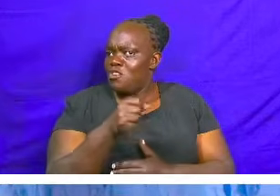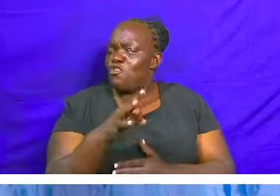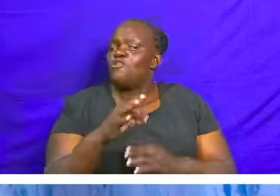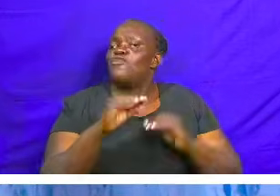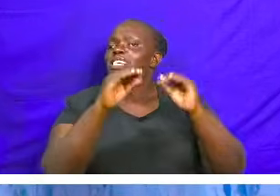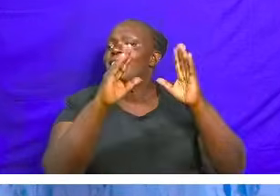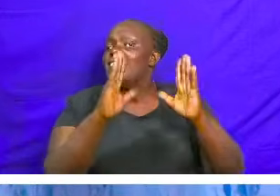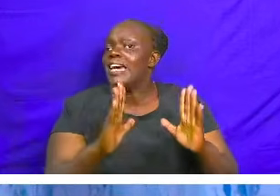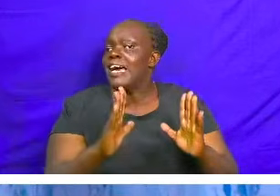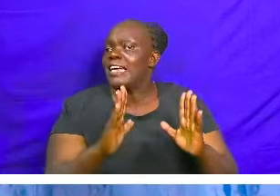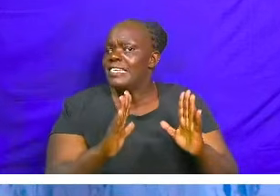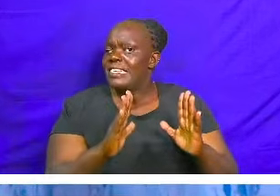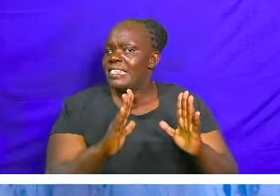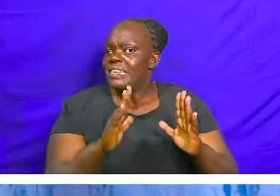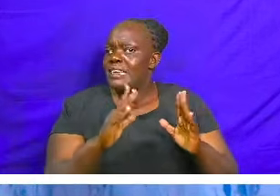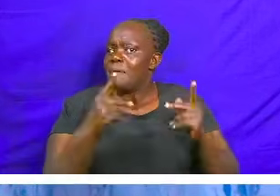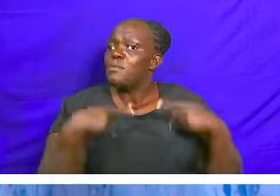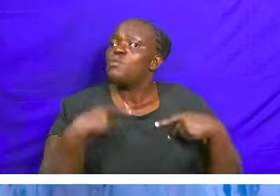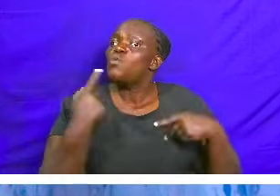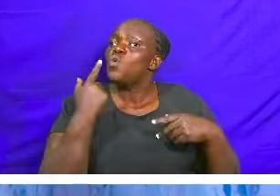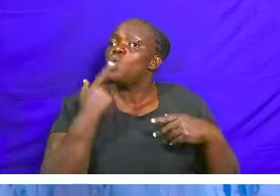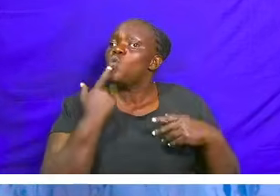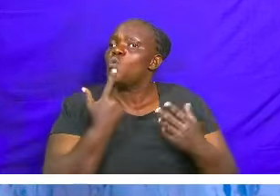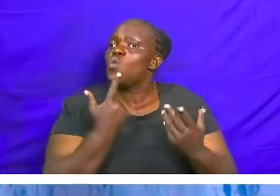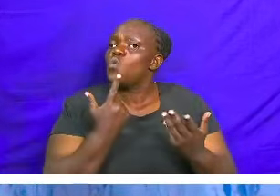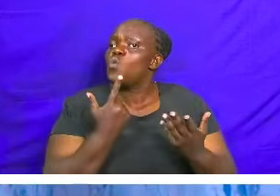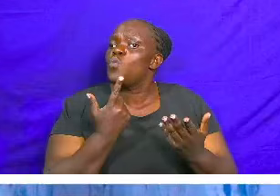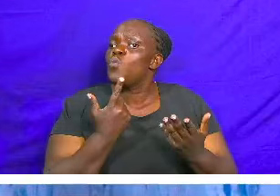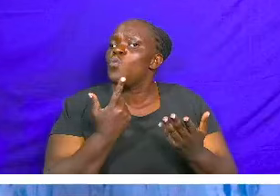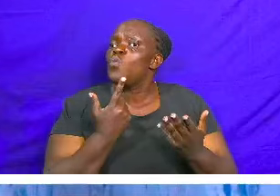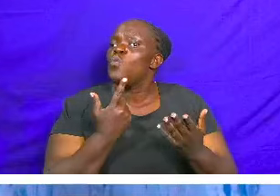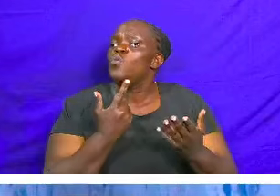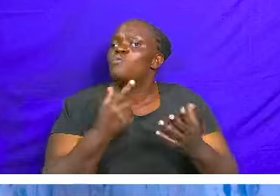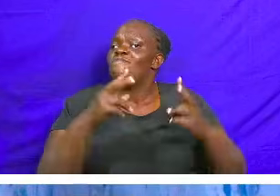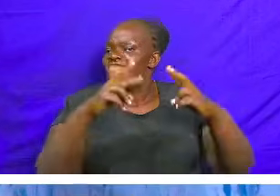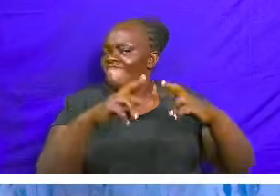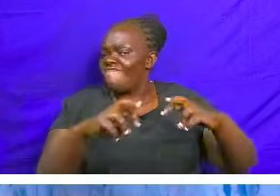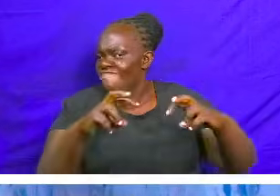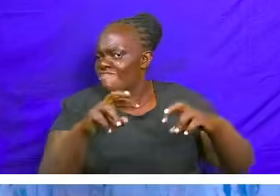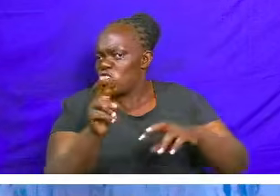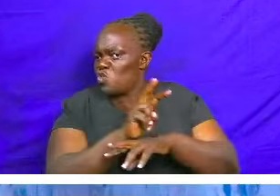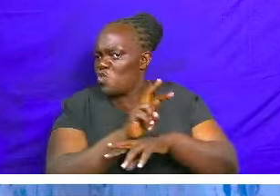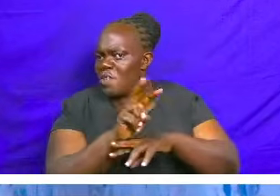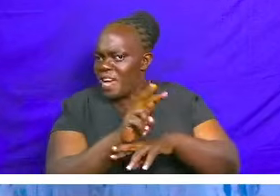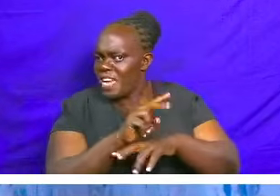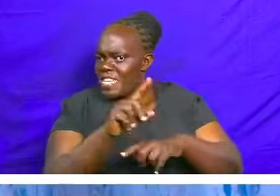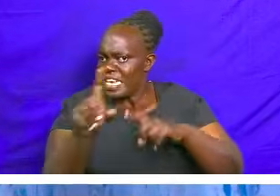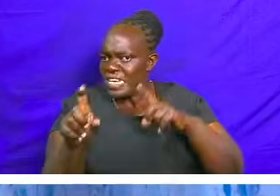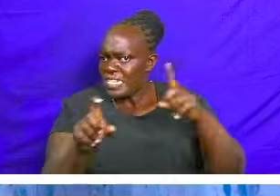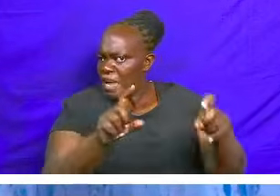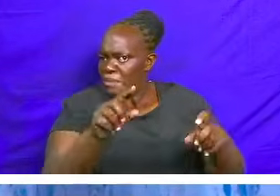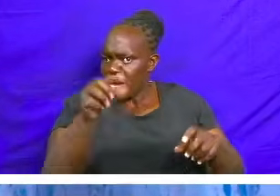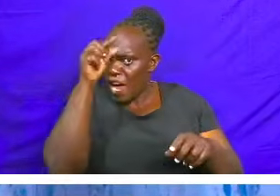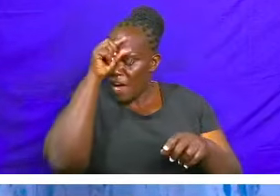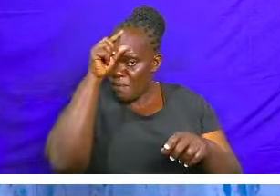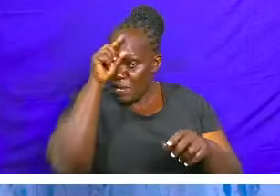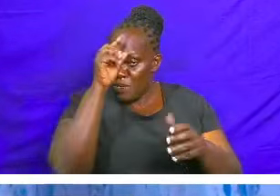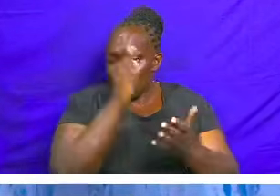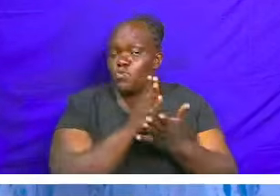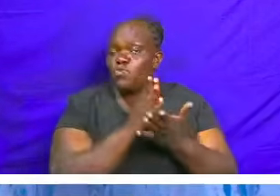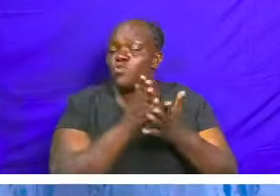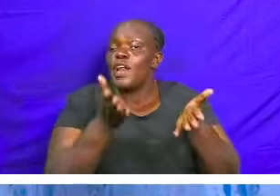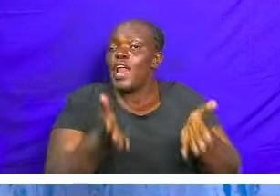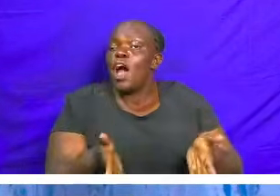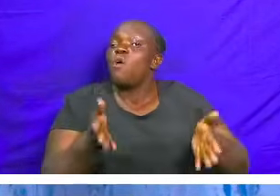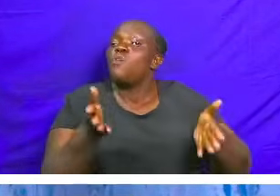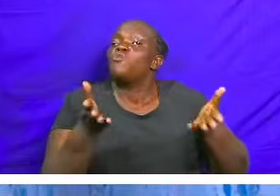teachers. No, those people who actually invigilated the exams, but the government has now been able